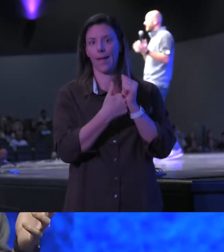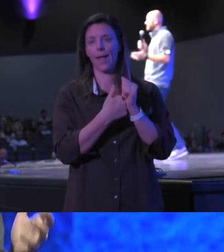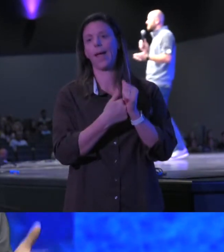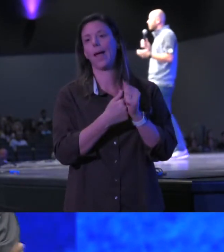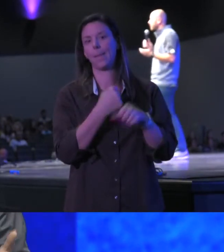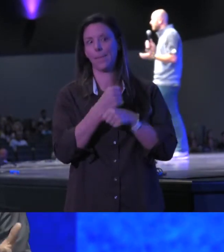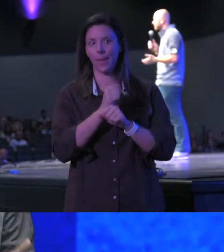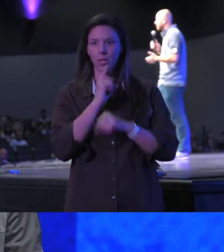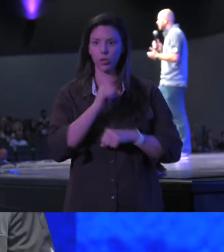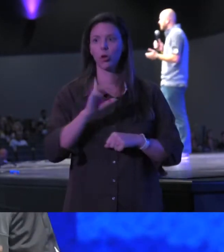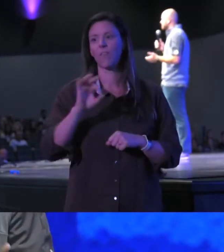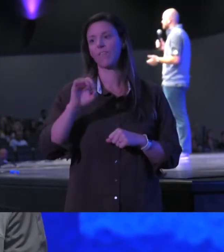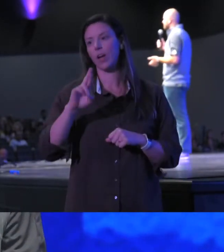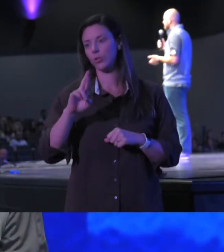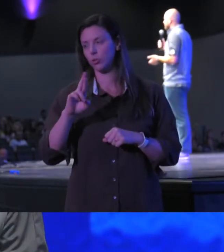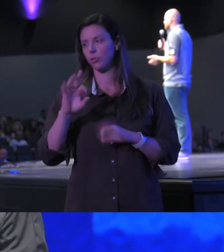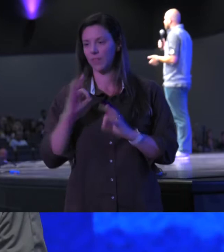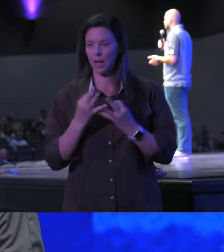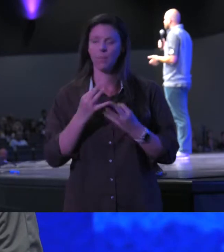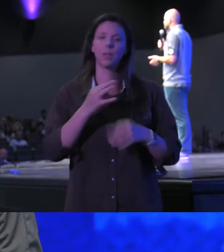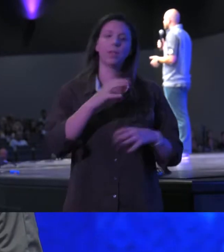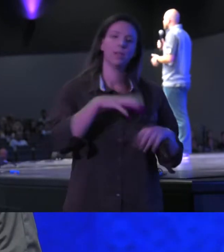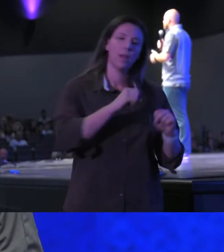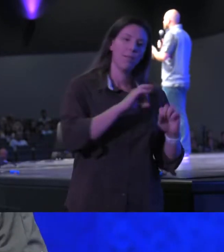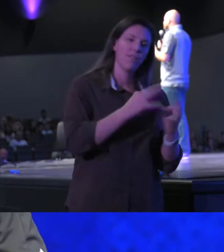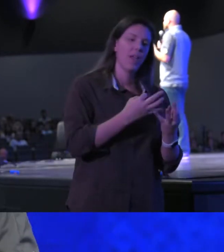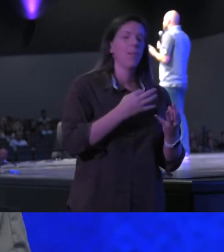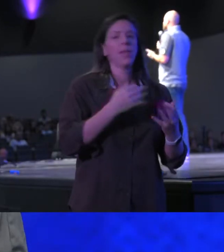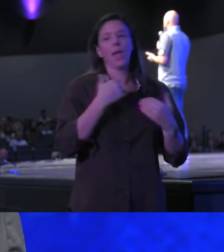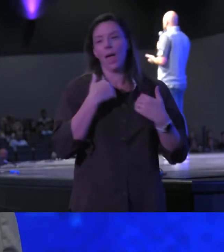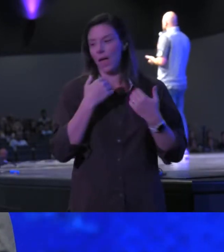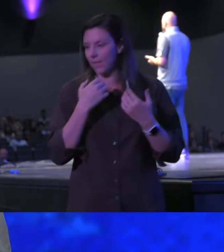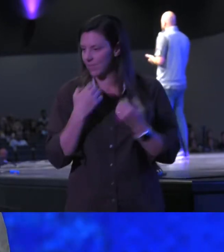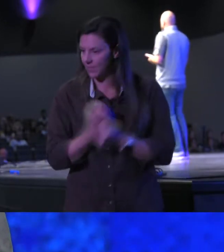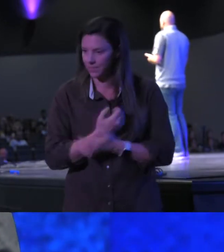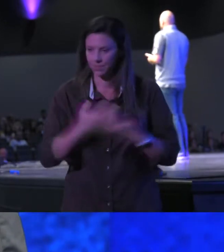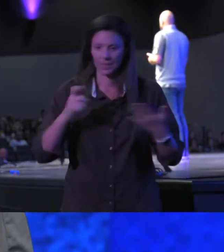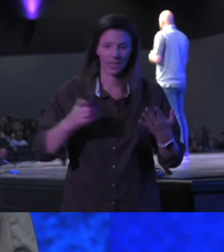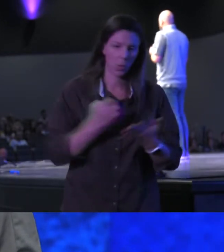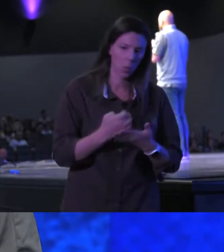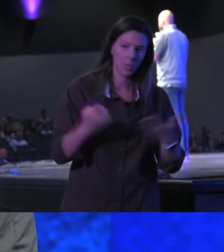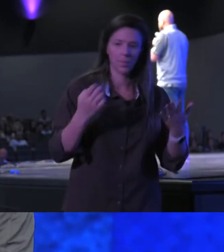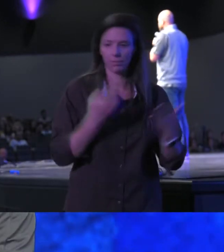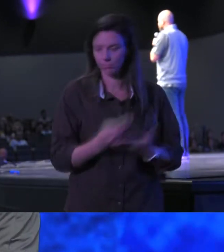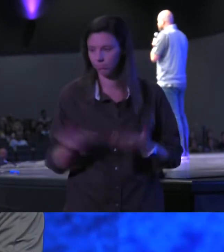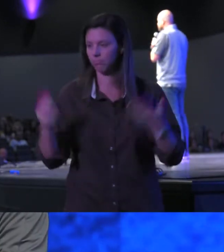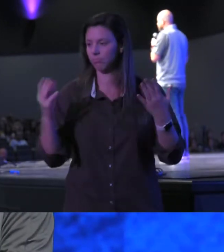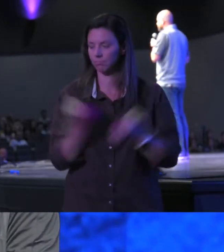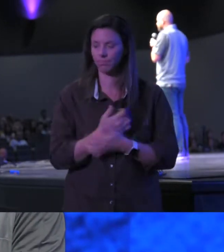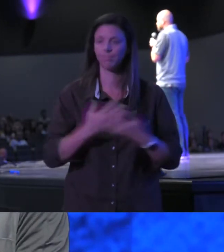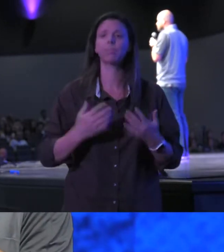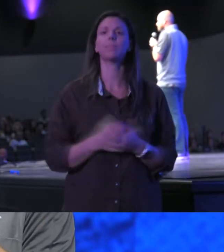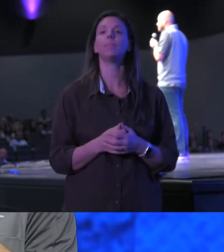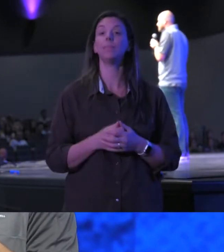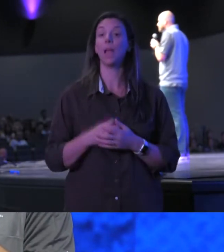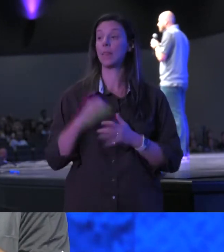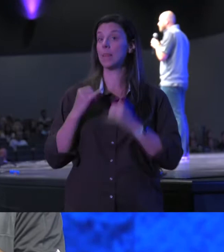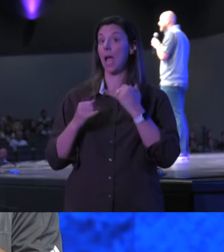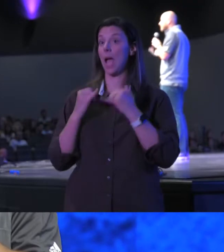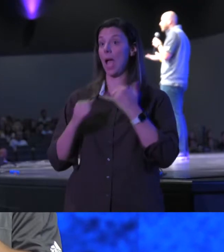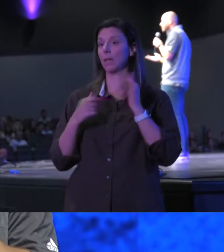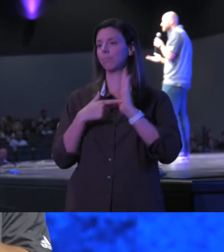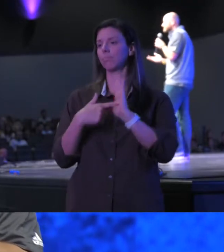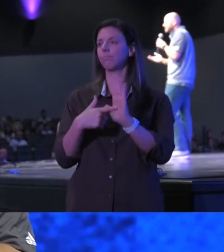and adoptive families are well equipped and taken care of. So please join us with that. I want to close with a short